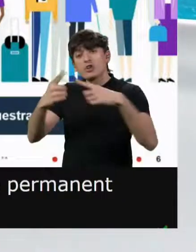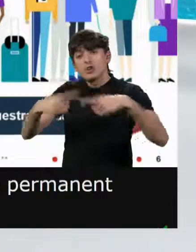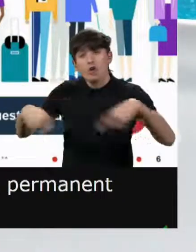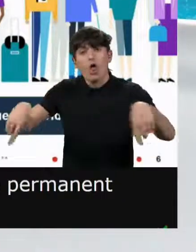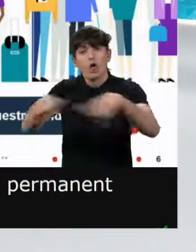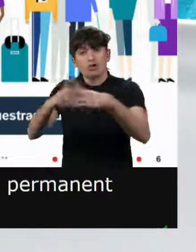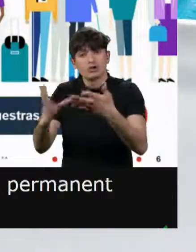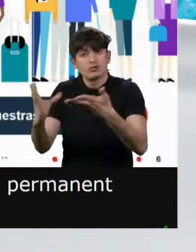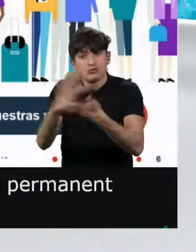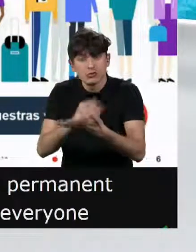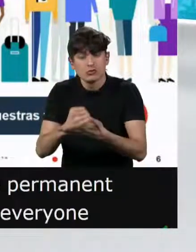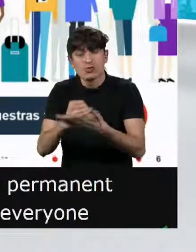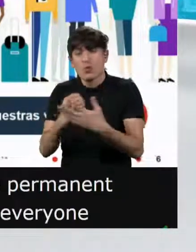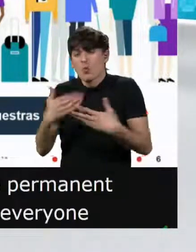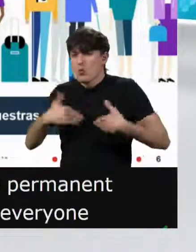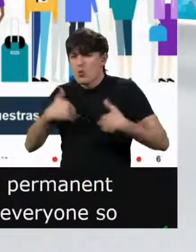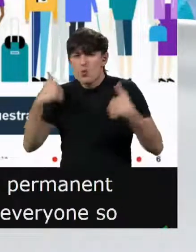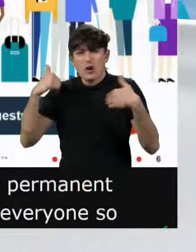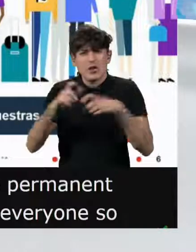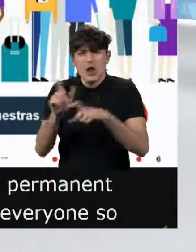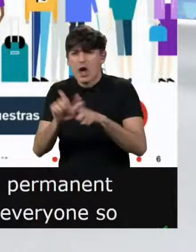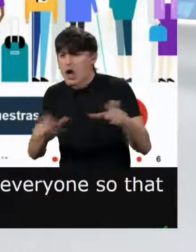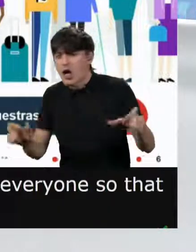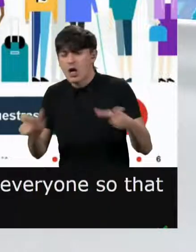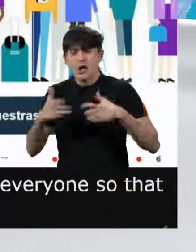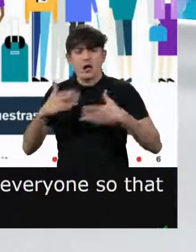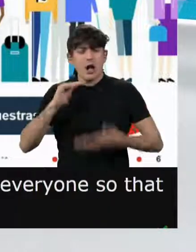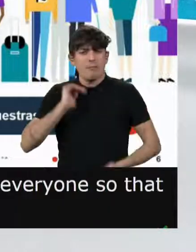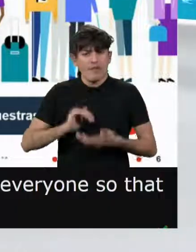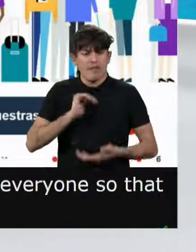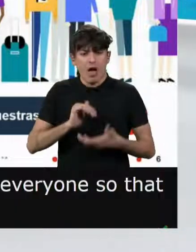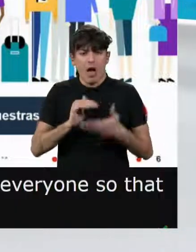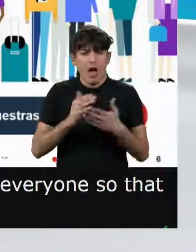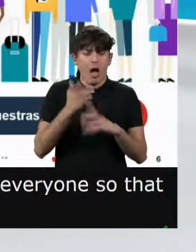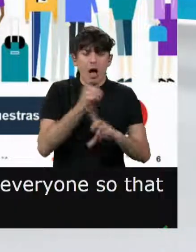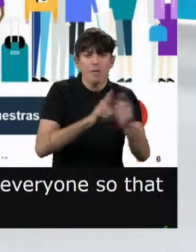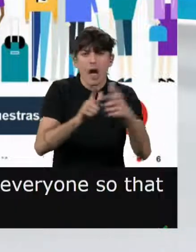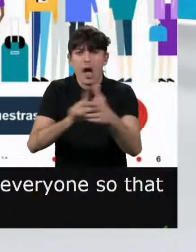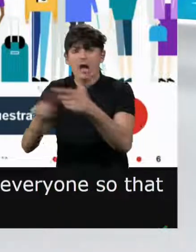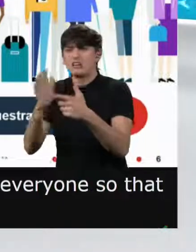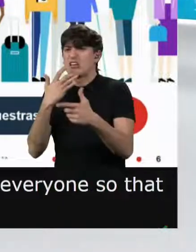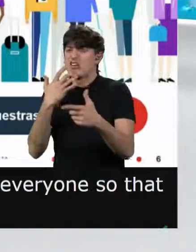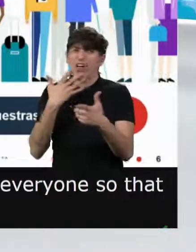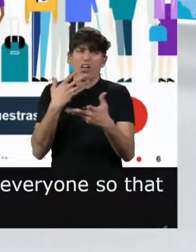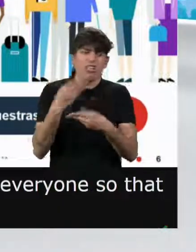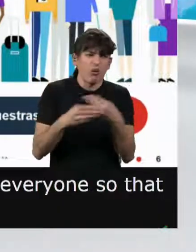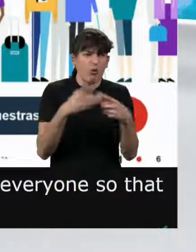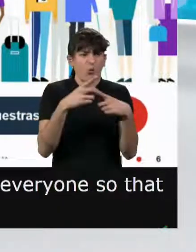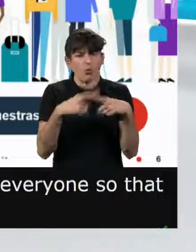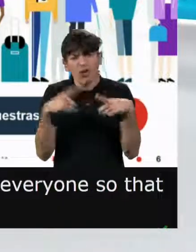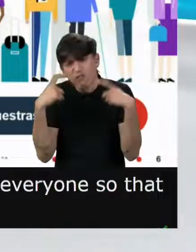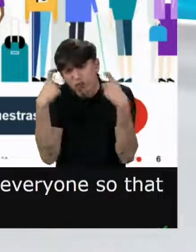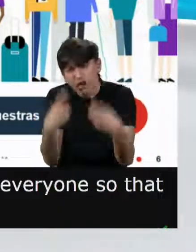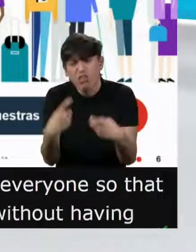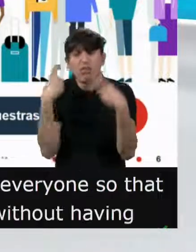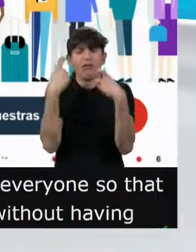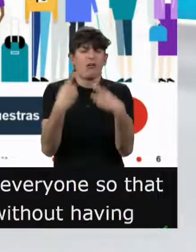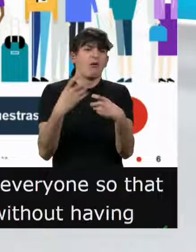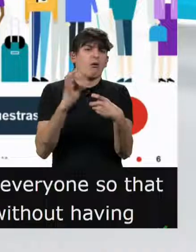that everyone can have the capacity to take that trip without having to do strange things,